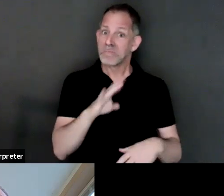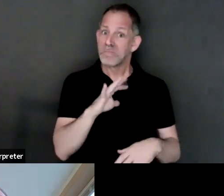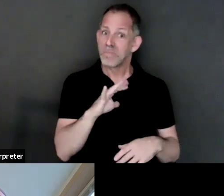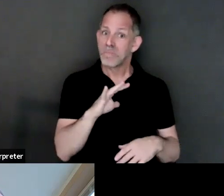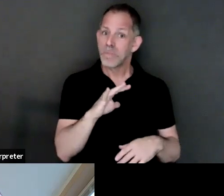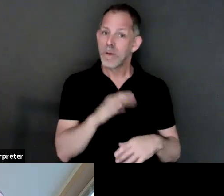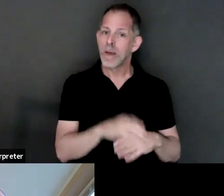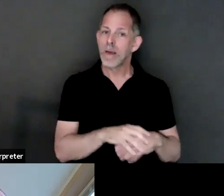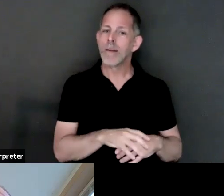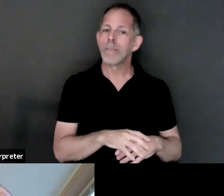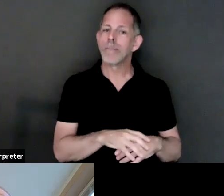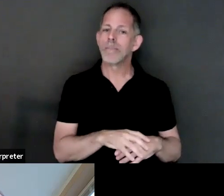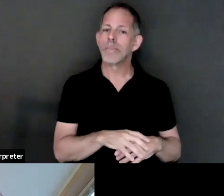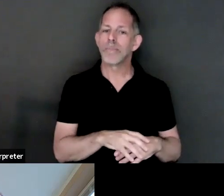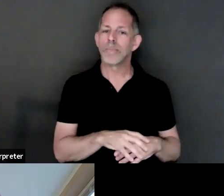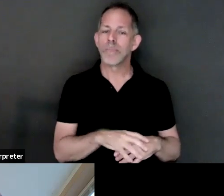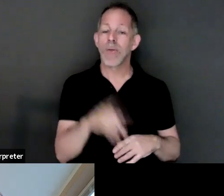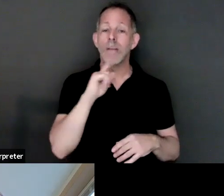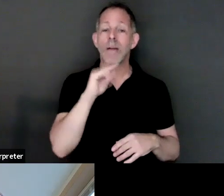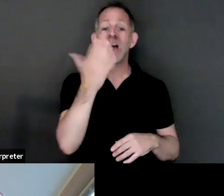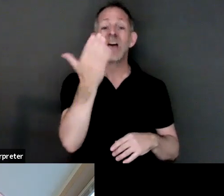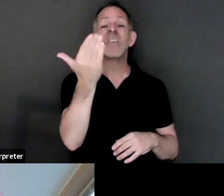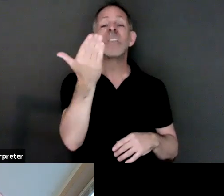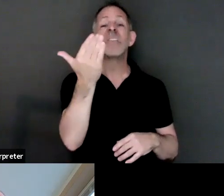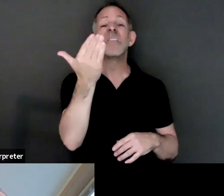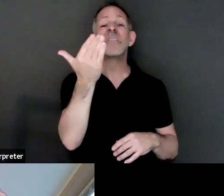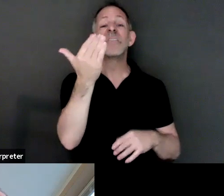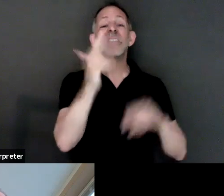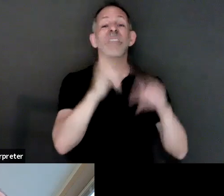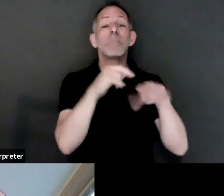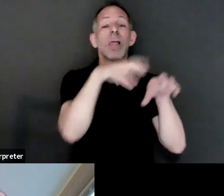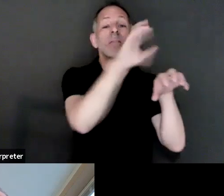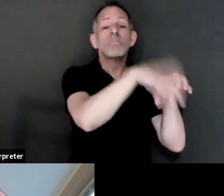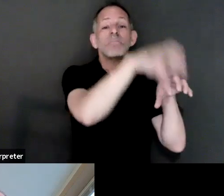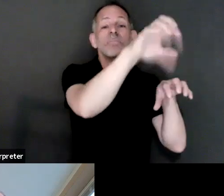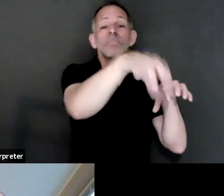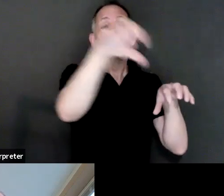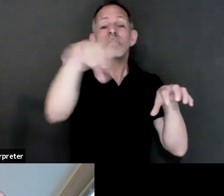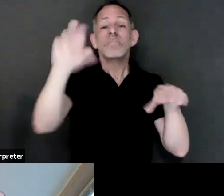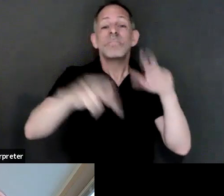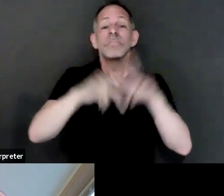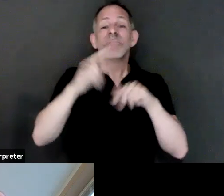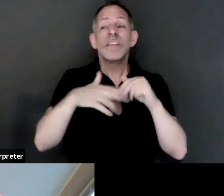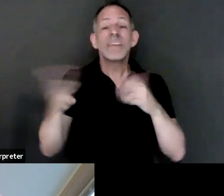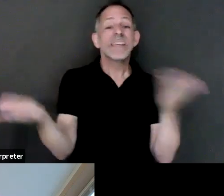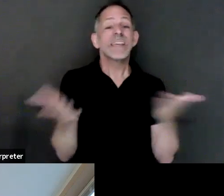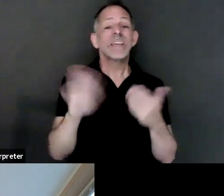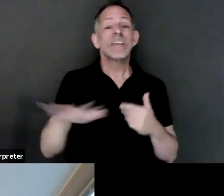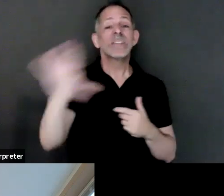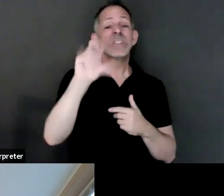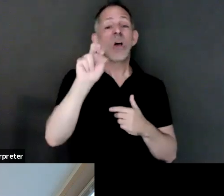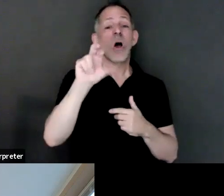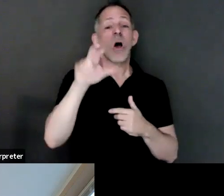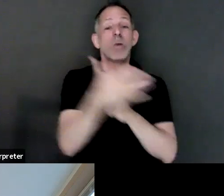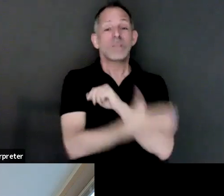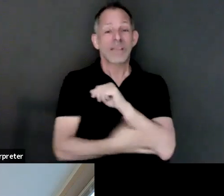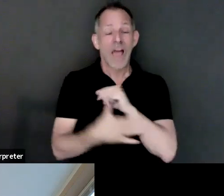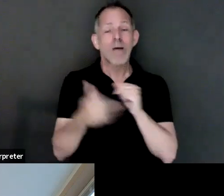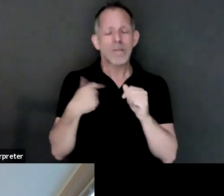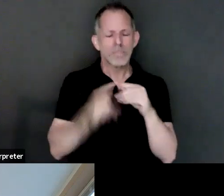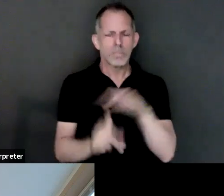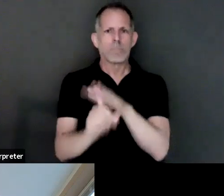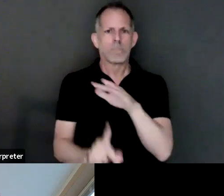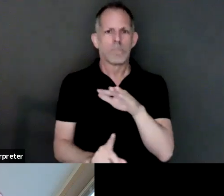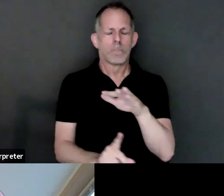residents. Most of those are 1 to 3 cases. I think there was one that's now, it's kind of over. It's